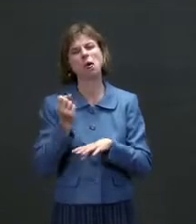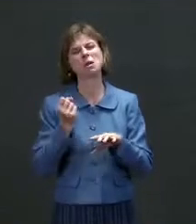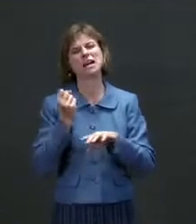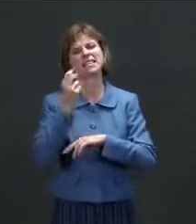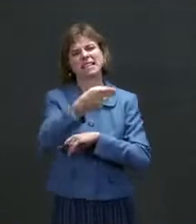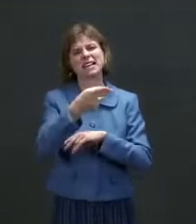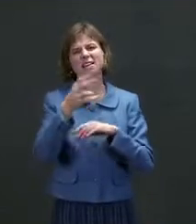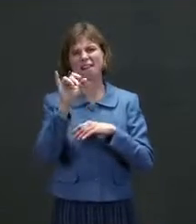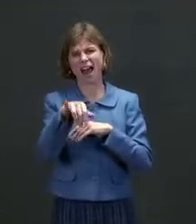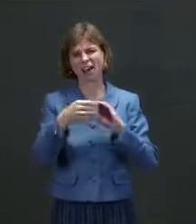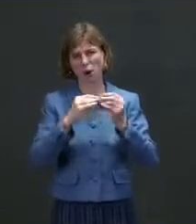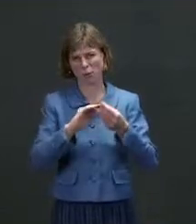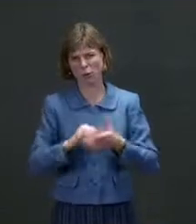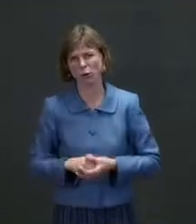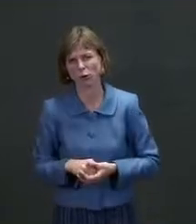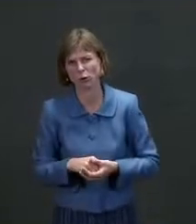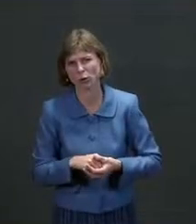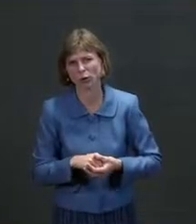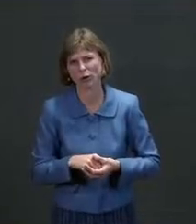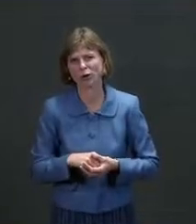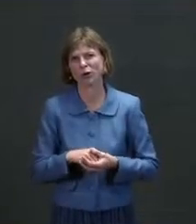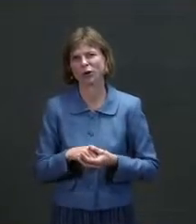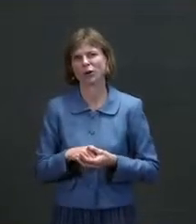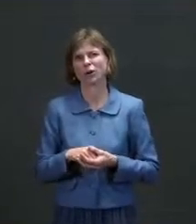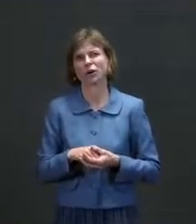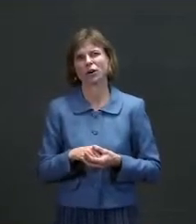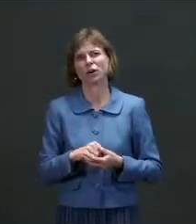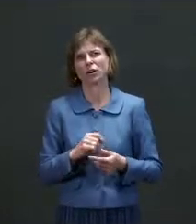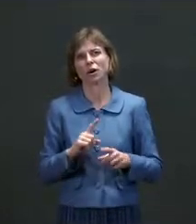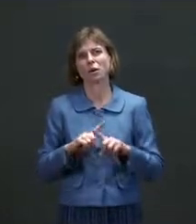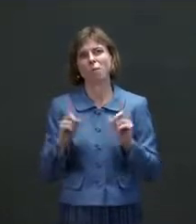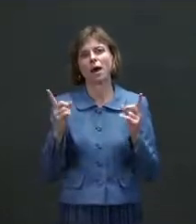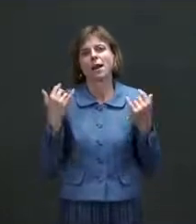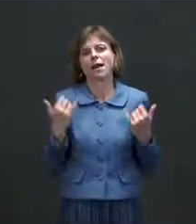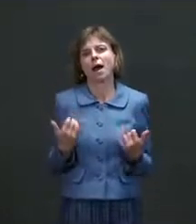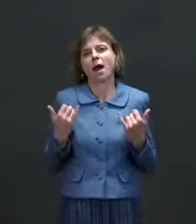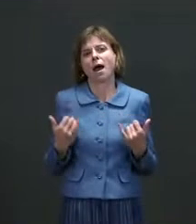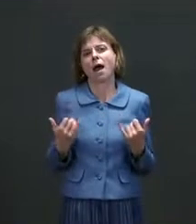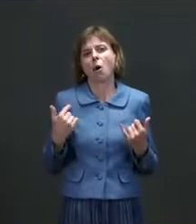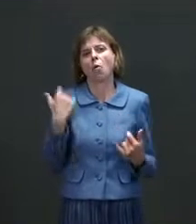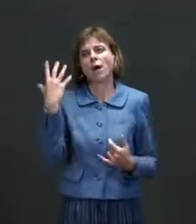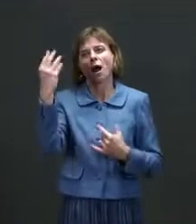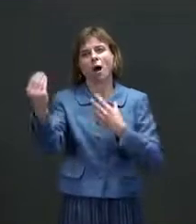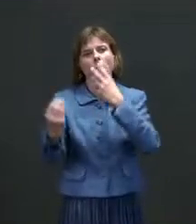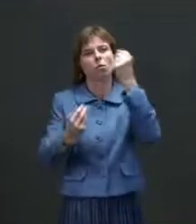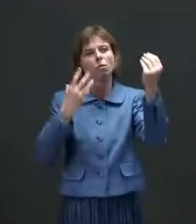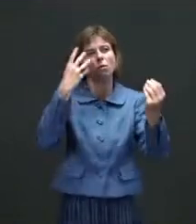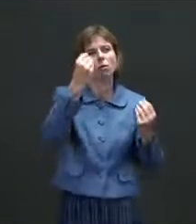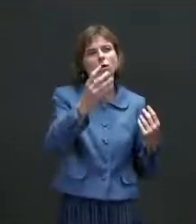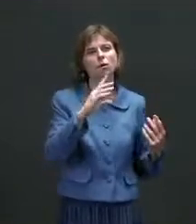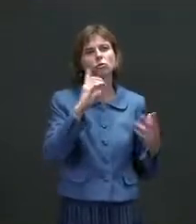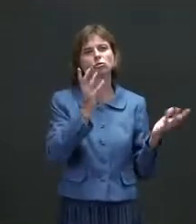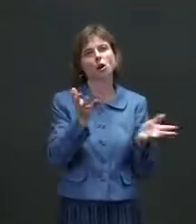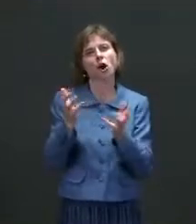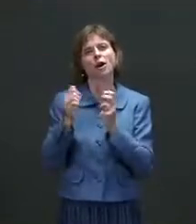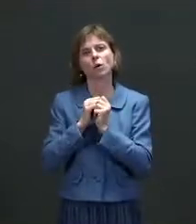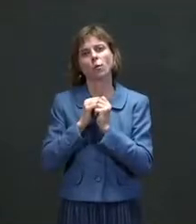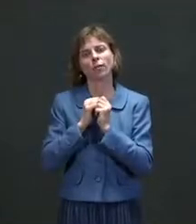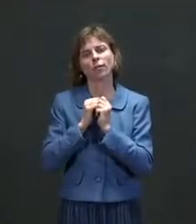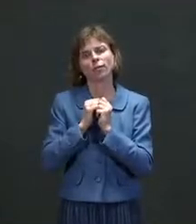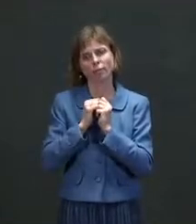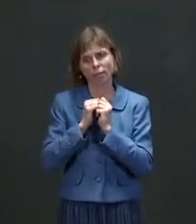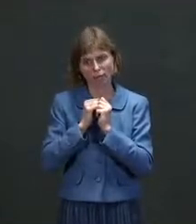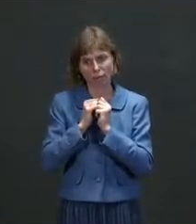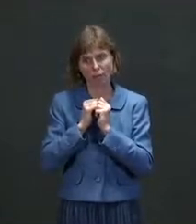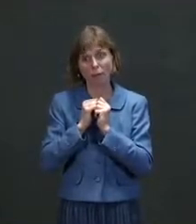but also we've now been able to go out and talk personally with the